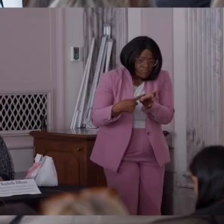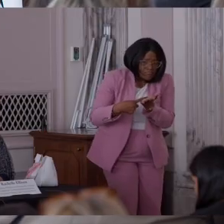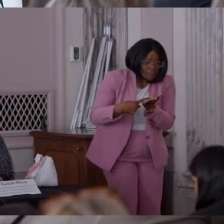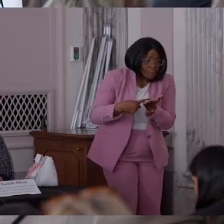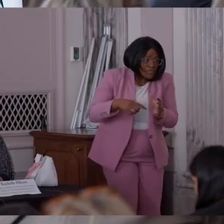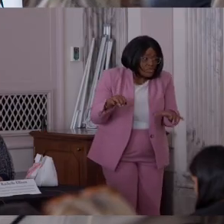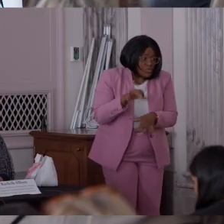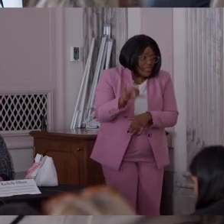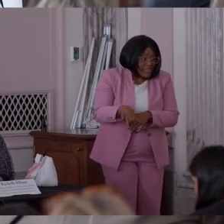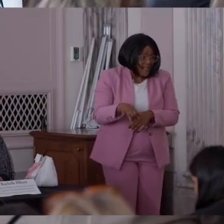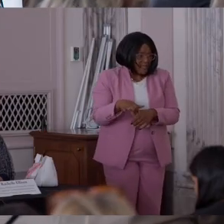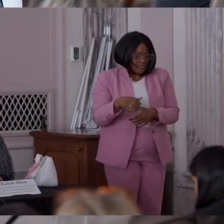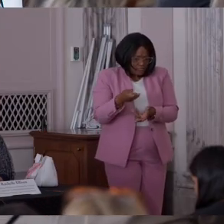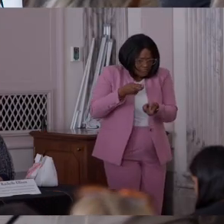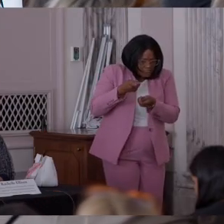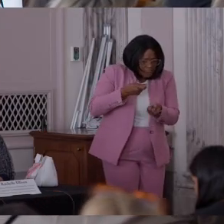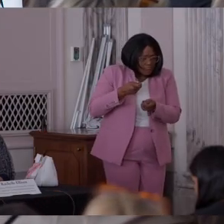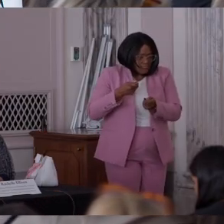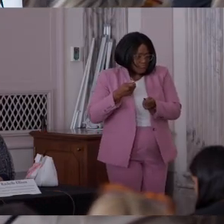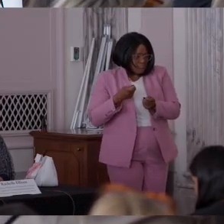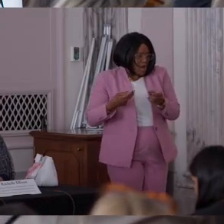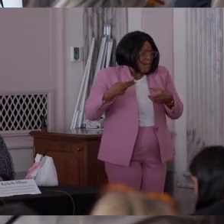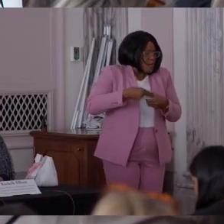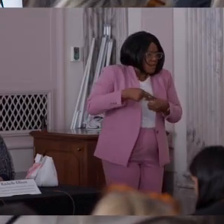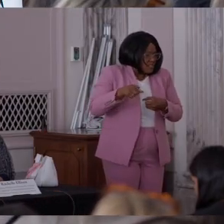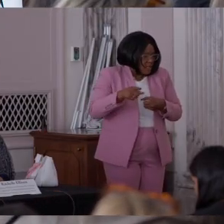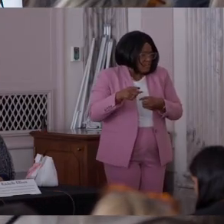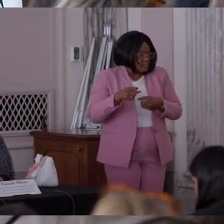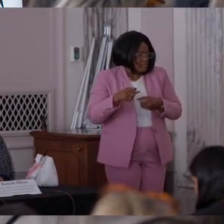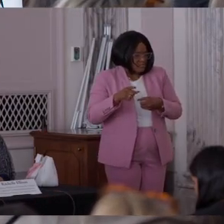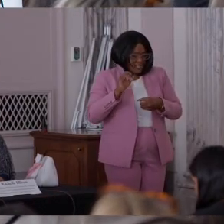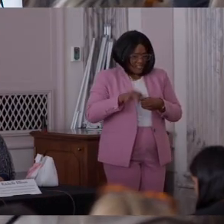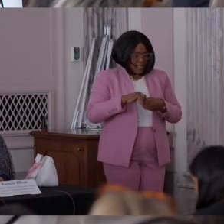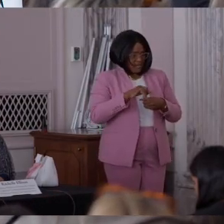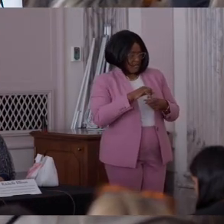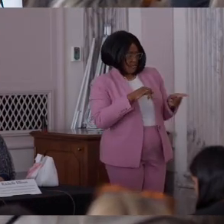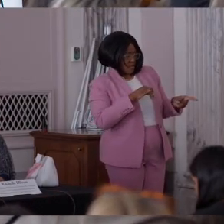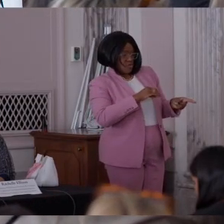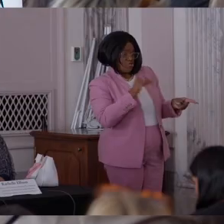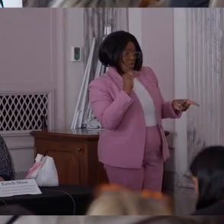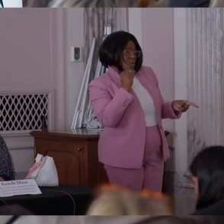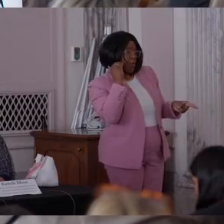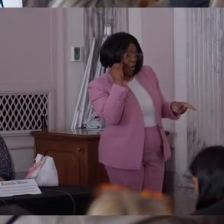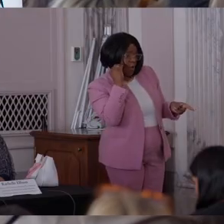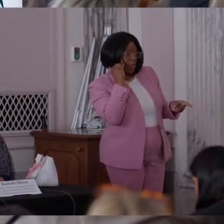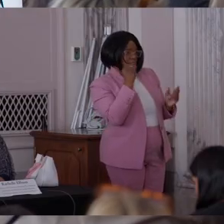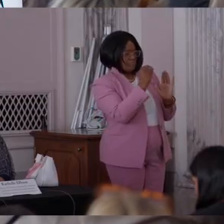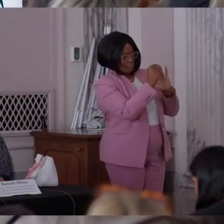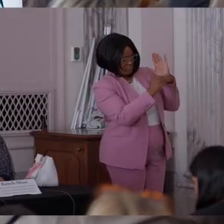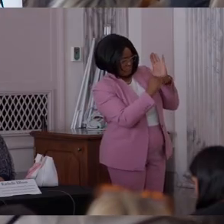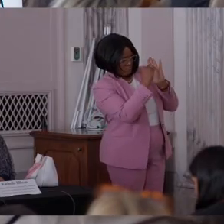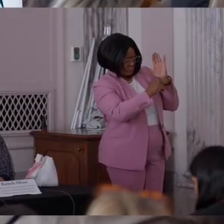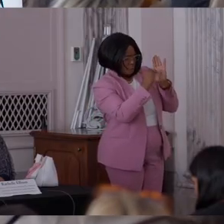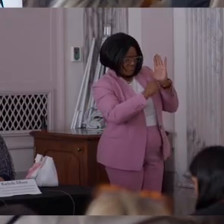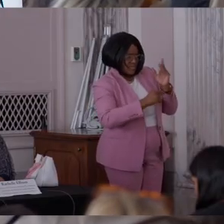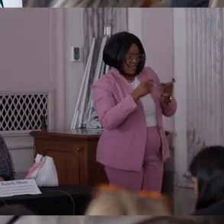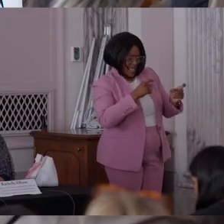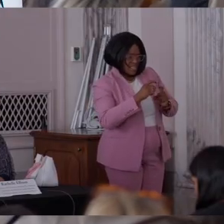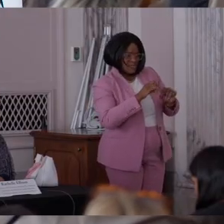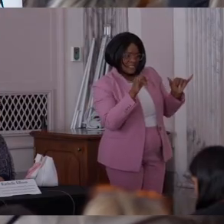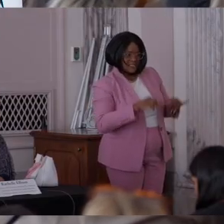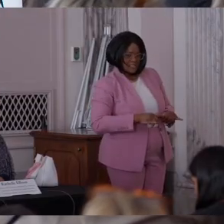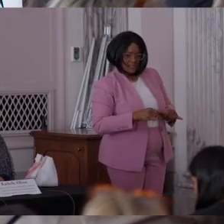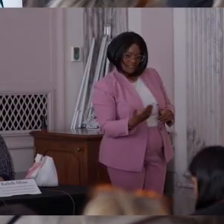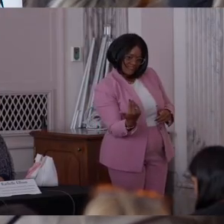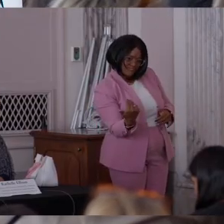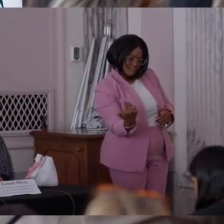VI SPDATs and onboarding them to the homeless management information system, and then sitting at the coordinated assessment housing placement, the CAP table, to